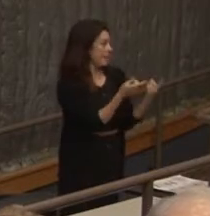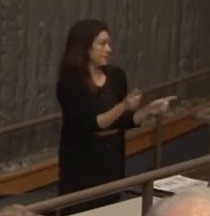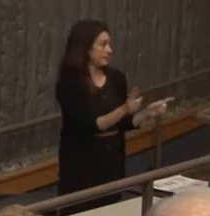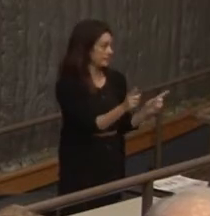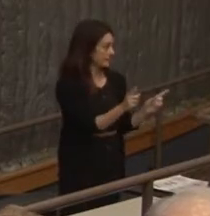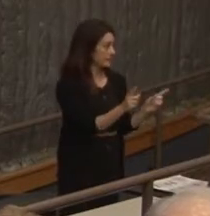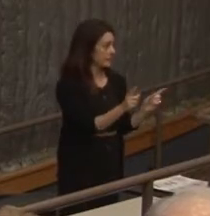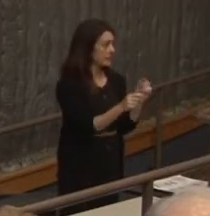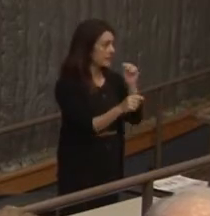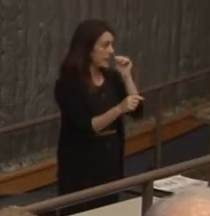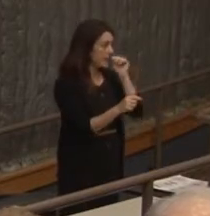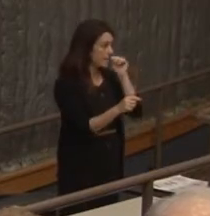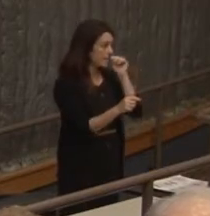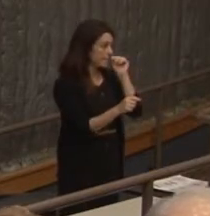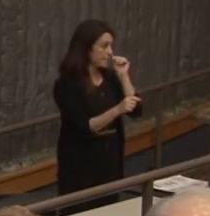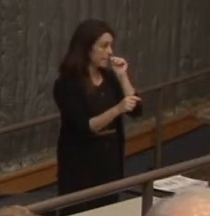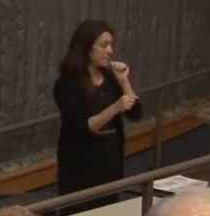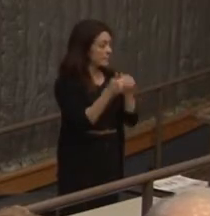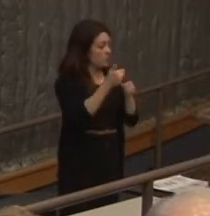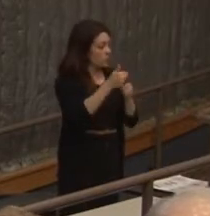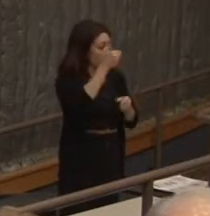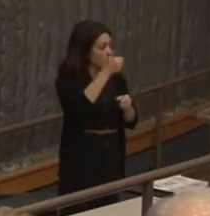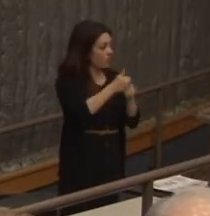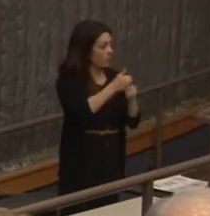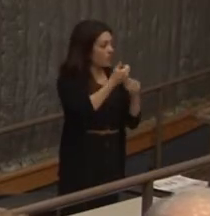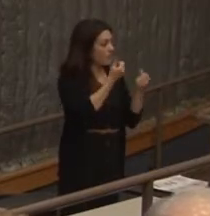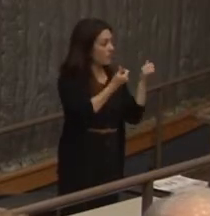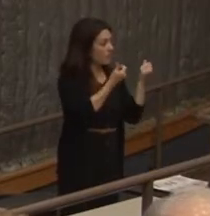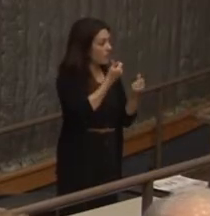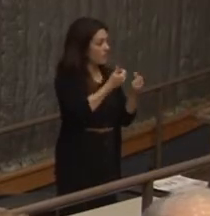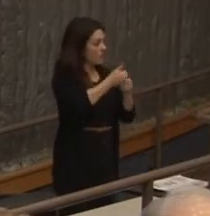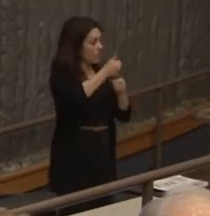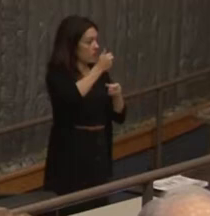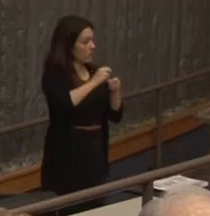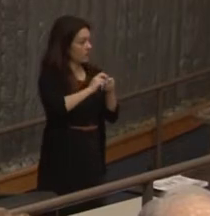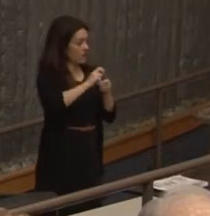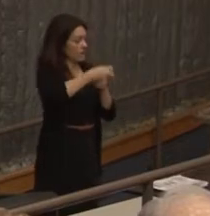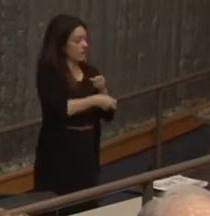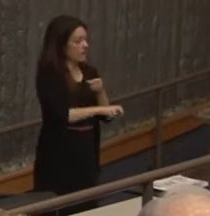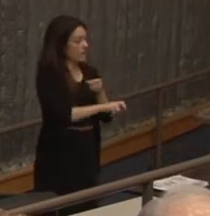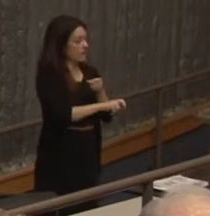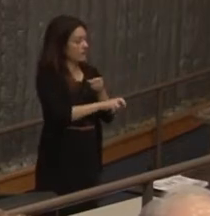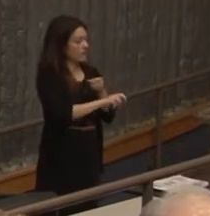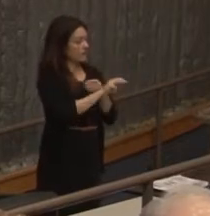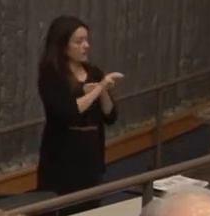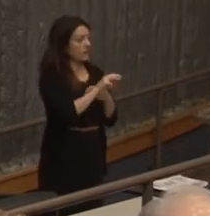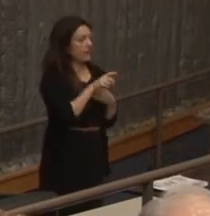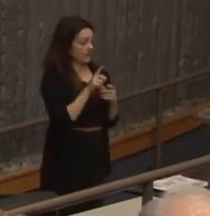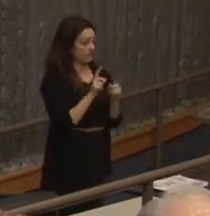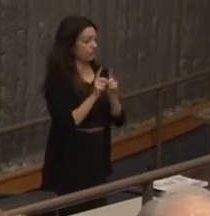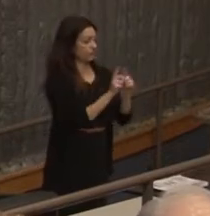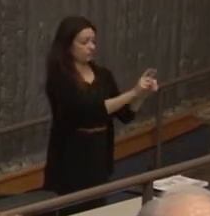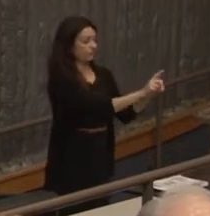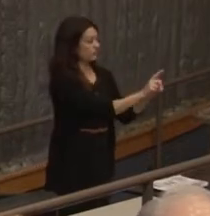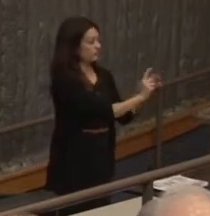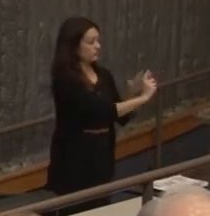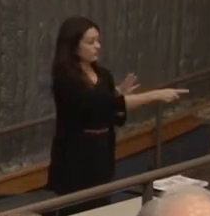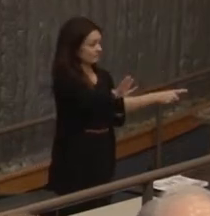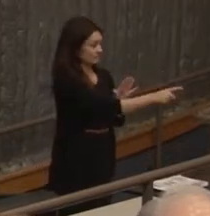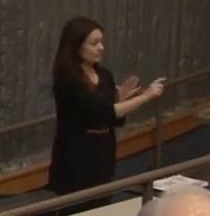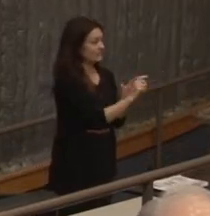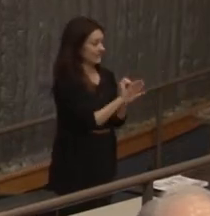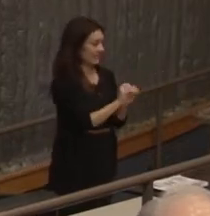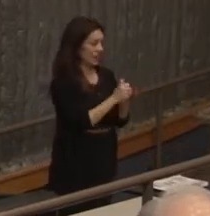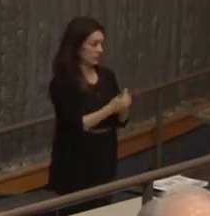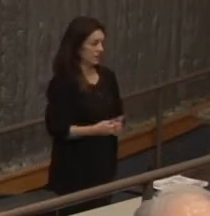the window, which was at ground level, and the maid took his hand, and that's how Sam survived. 3 days before the Russians arrived